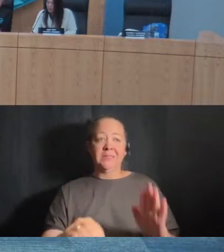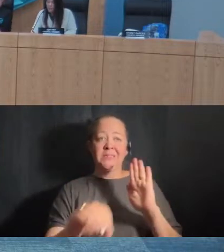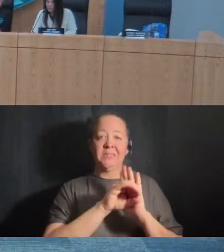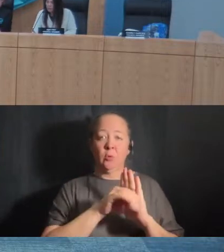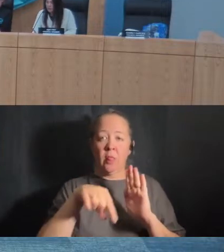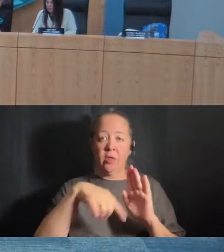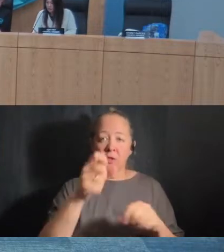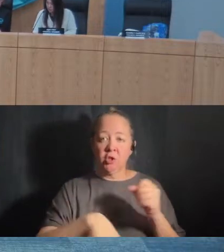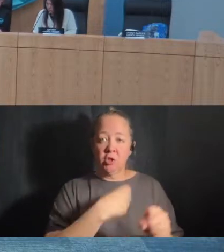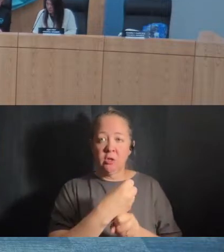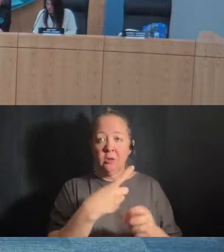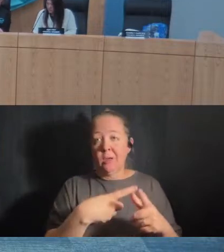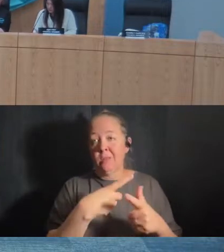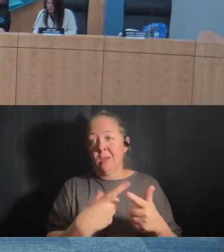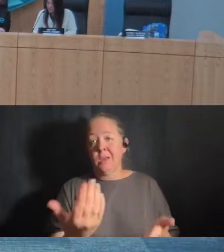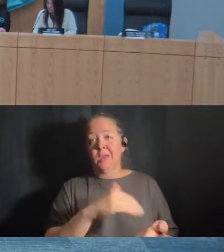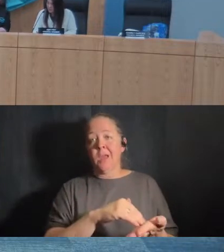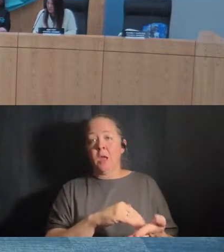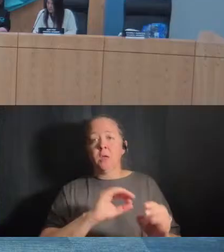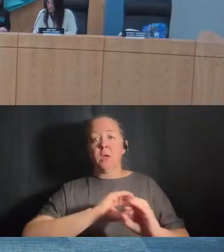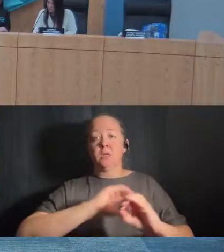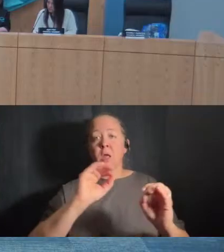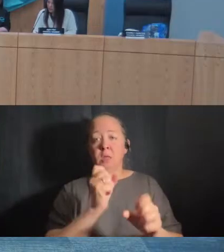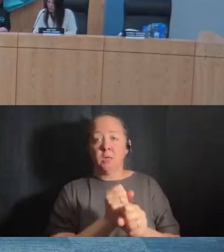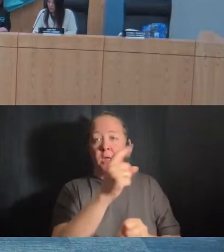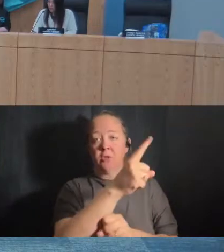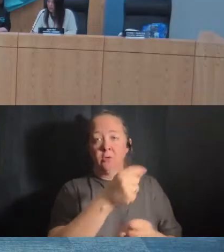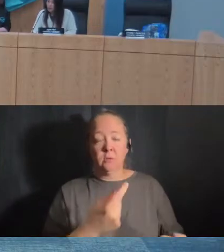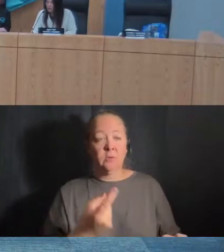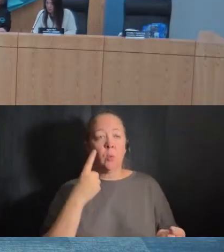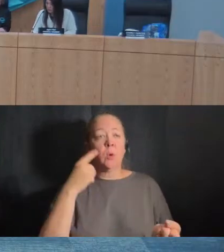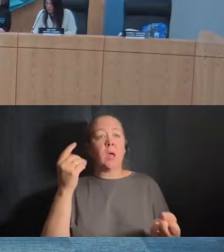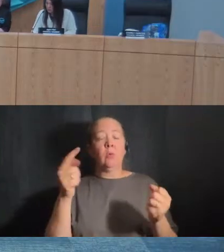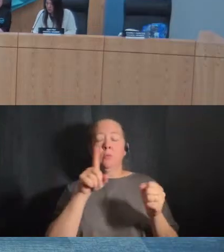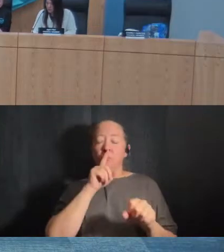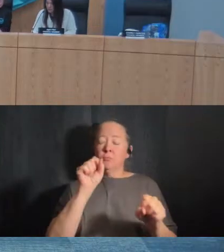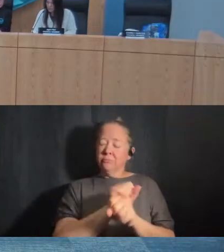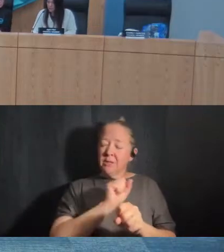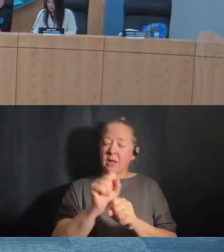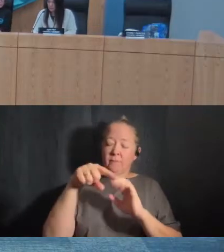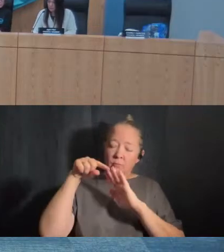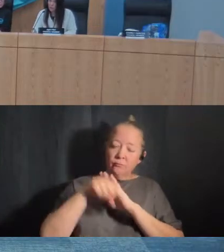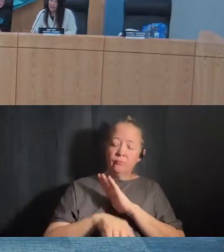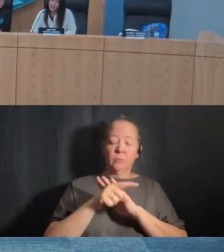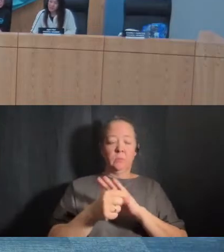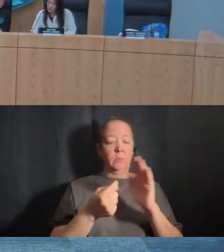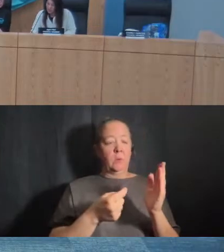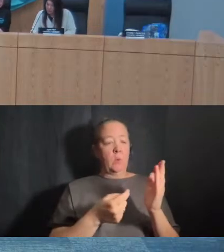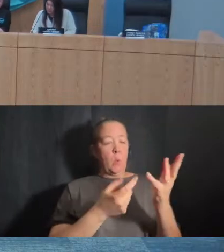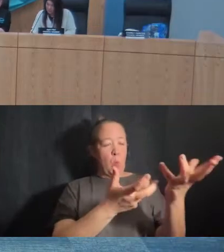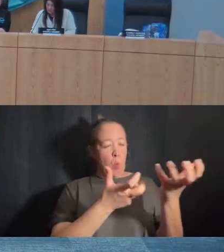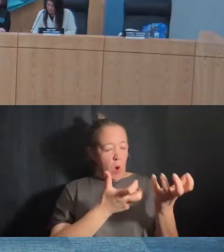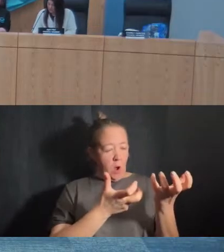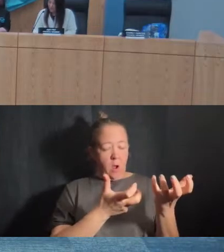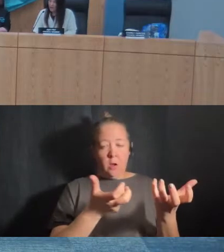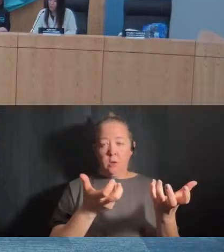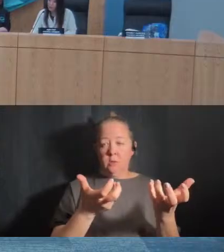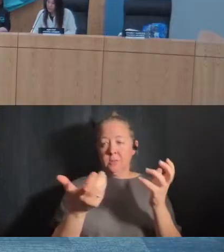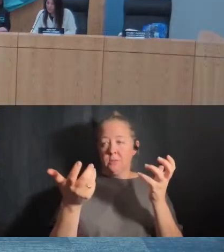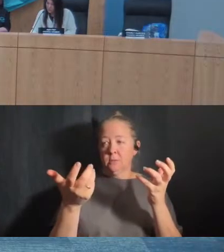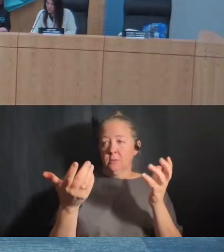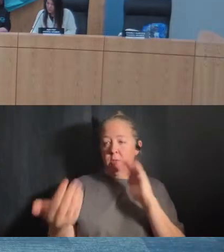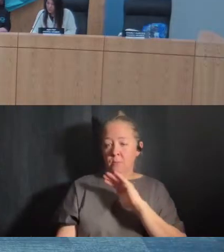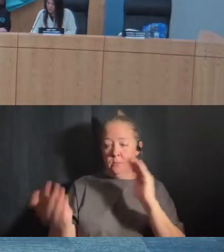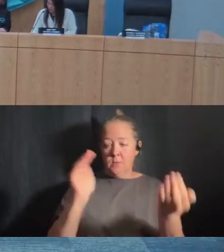so we got to really look at those wants versus the needs, right? I want to go to a conference. Do I need to go to the conference? I